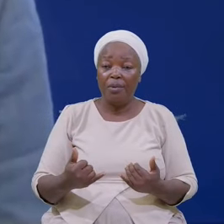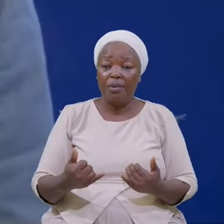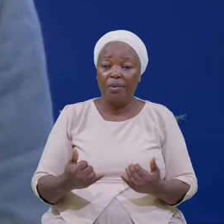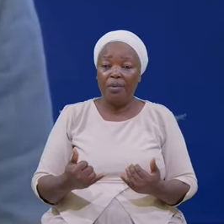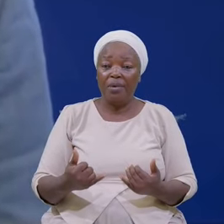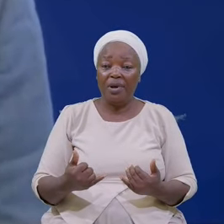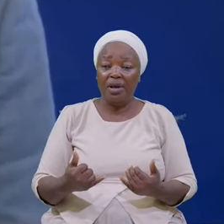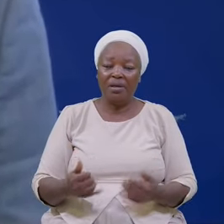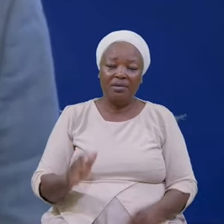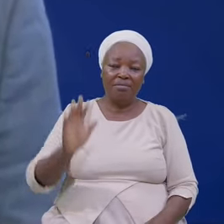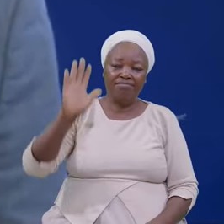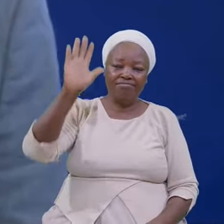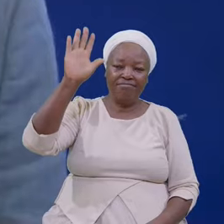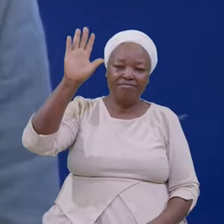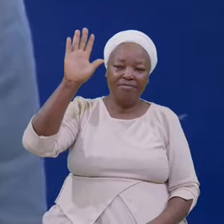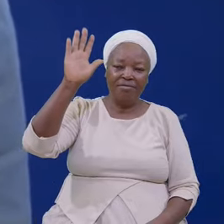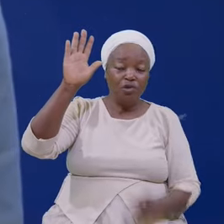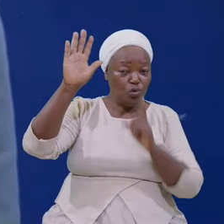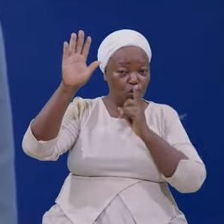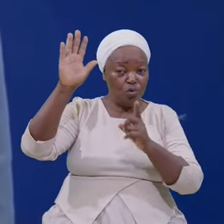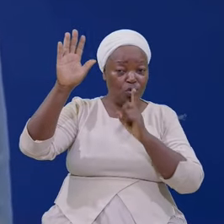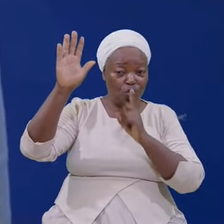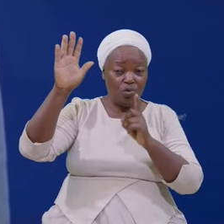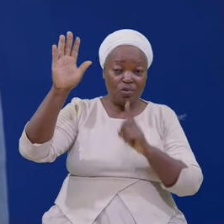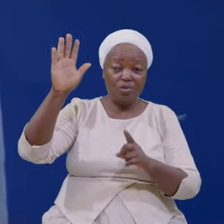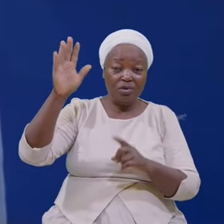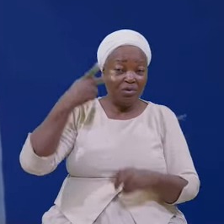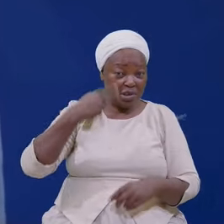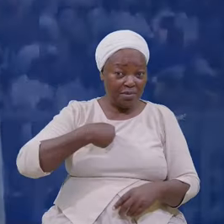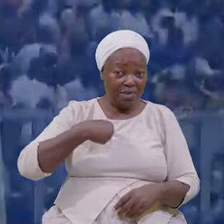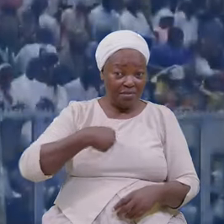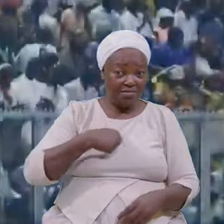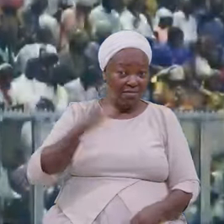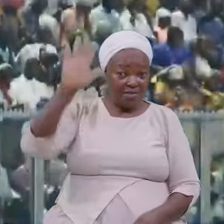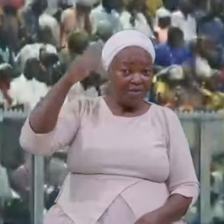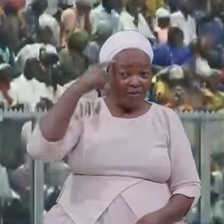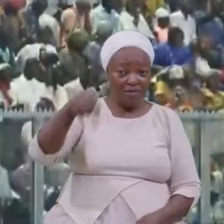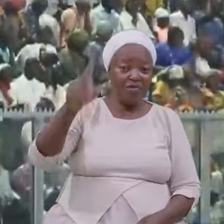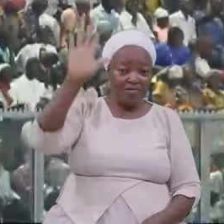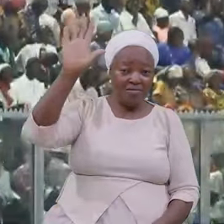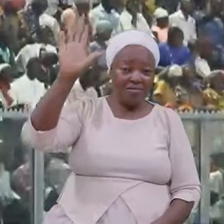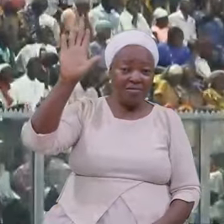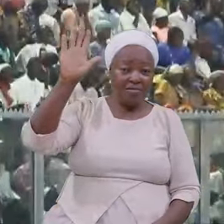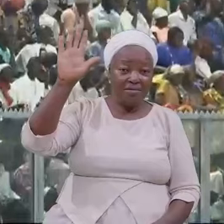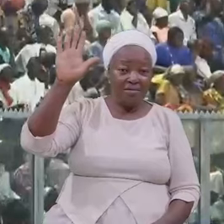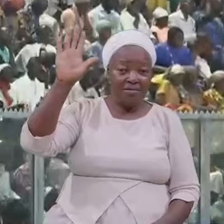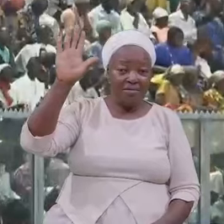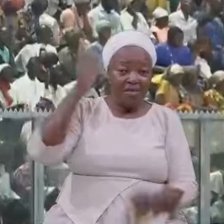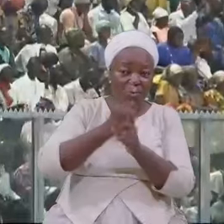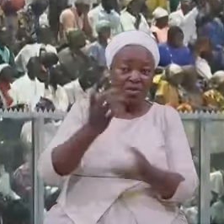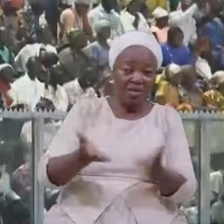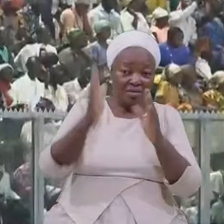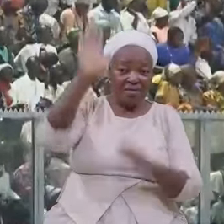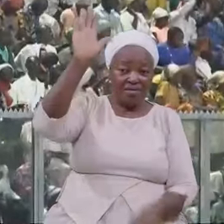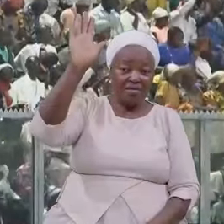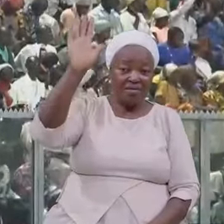Que Christ vous sauve maintenant. Raise up your hand. Levez la main. See, I'm raising up my hand over you. Raise up your hand.